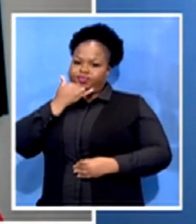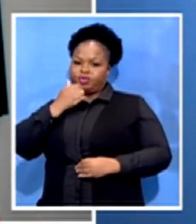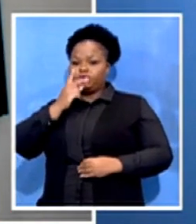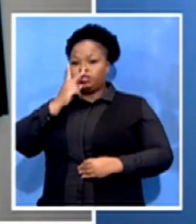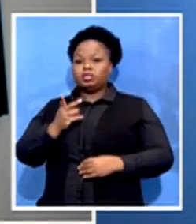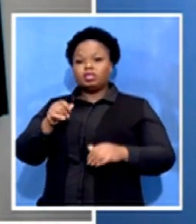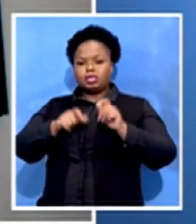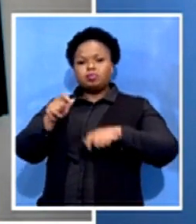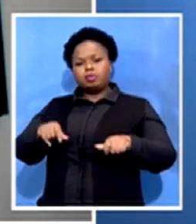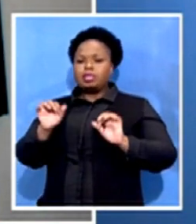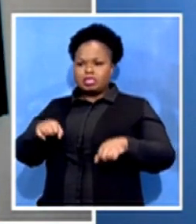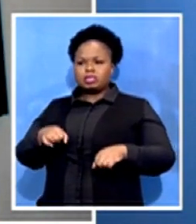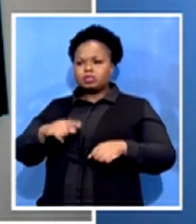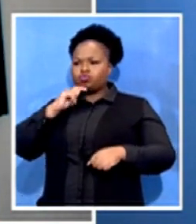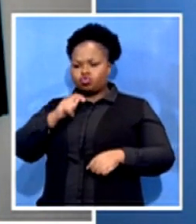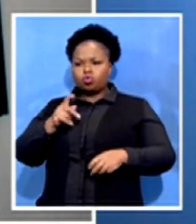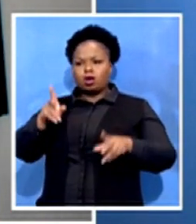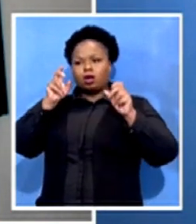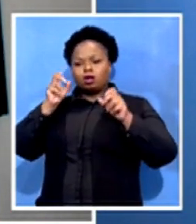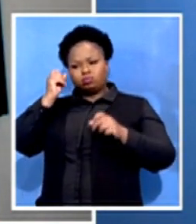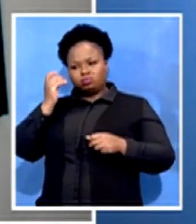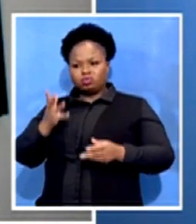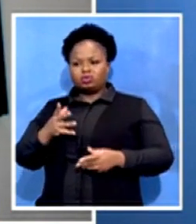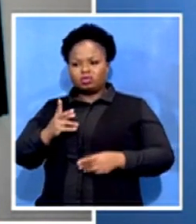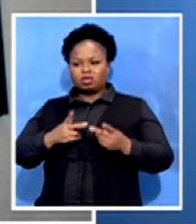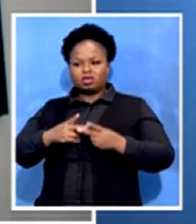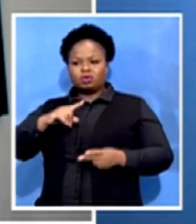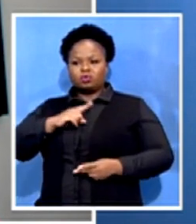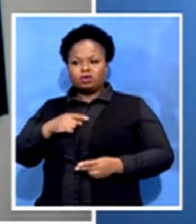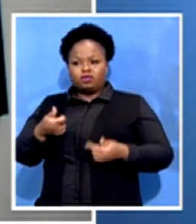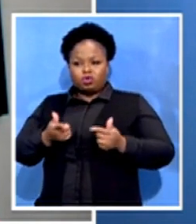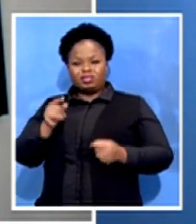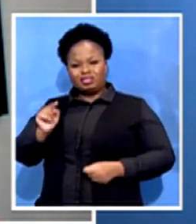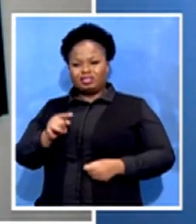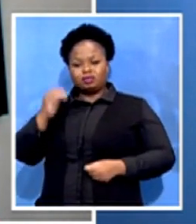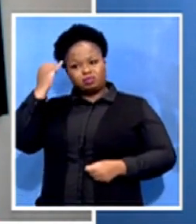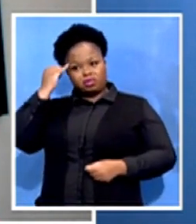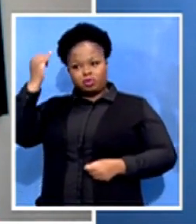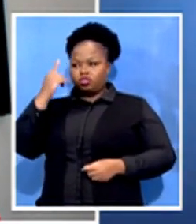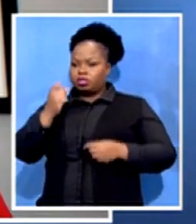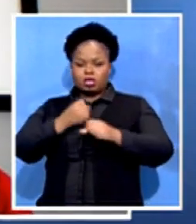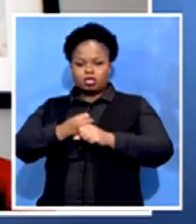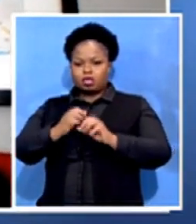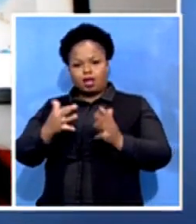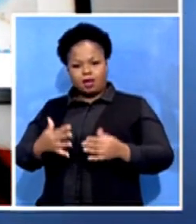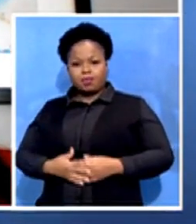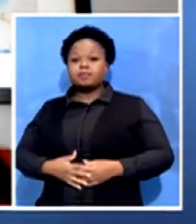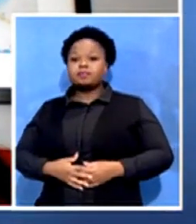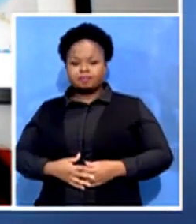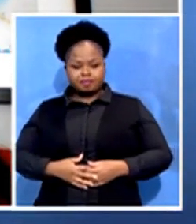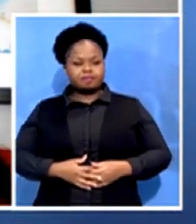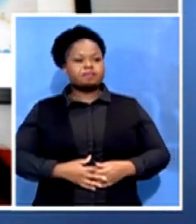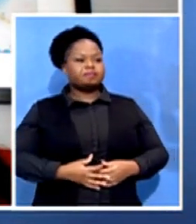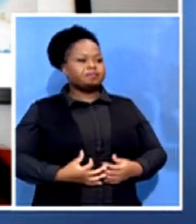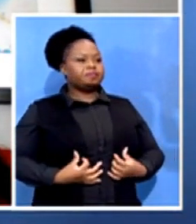already. I mean, if we've just launched this, imagine what it's going to be by next year. Yeah, and talk to us about who's it intended